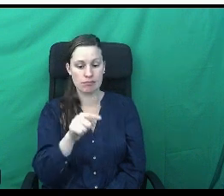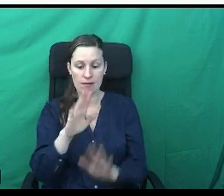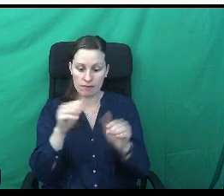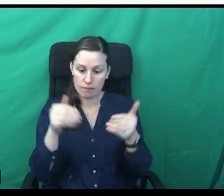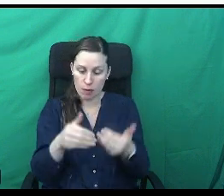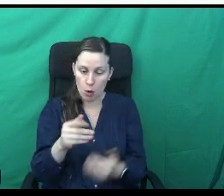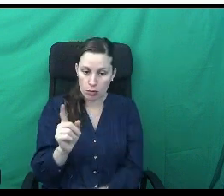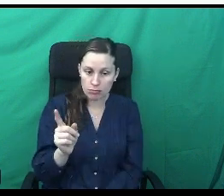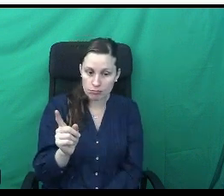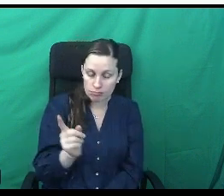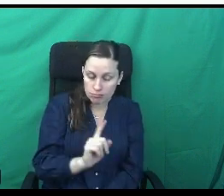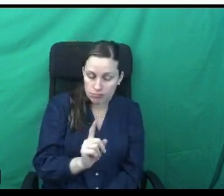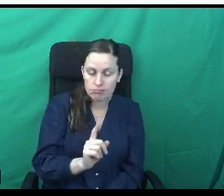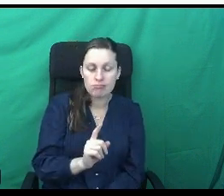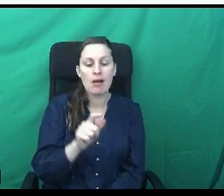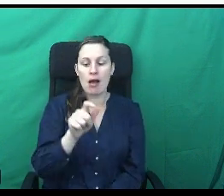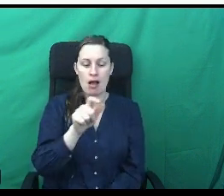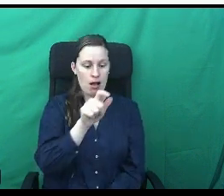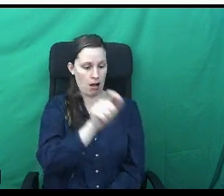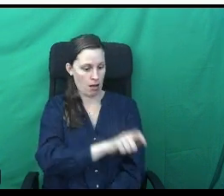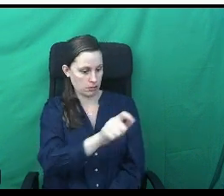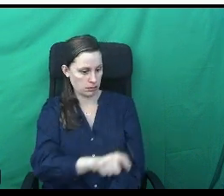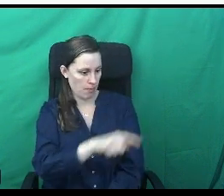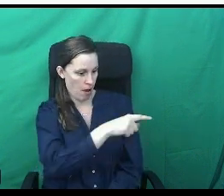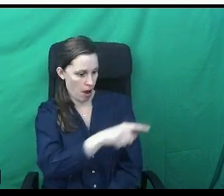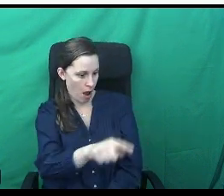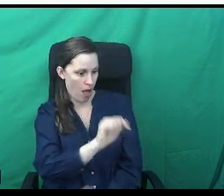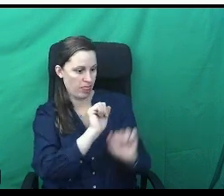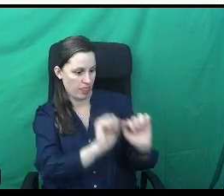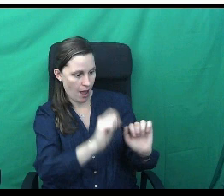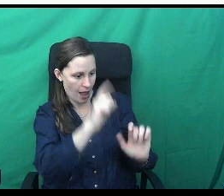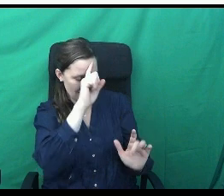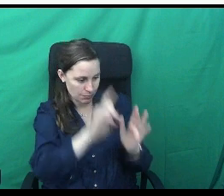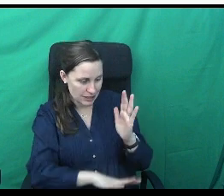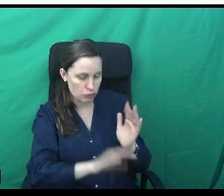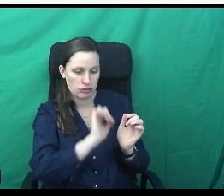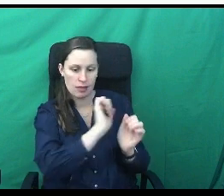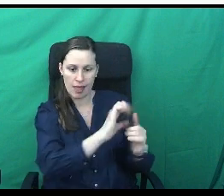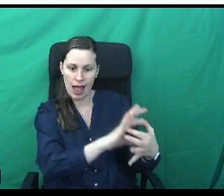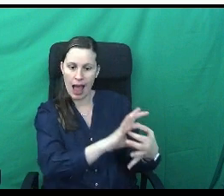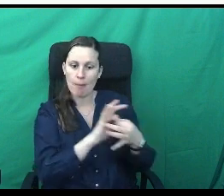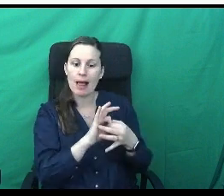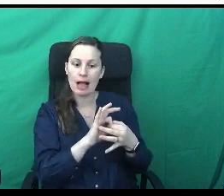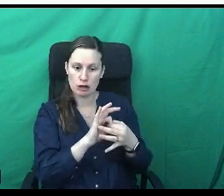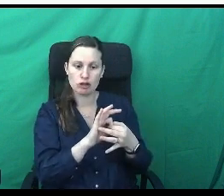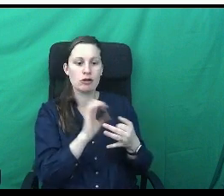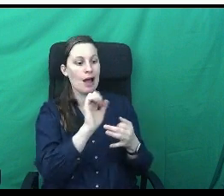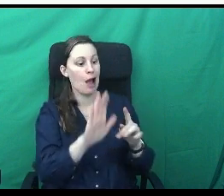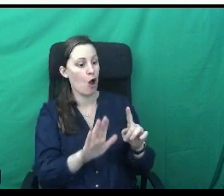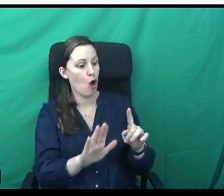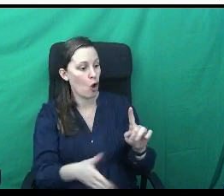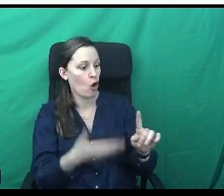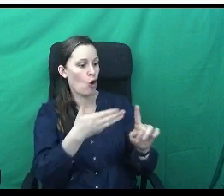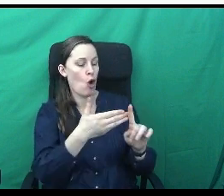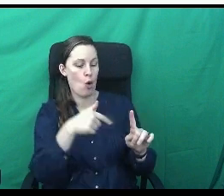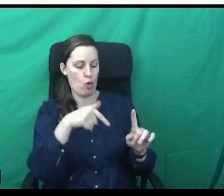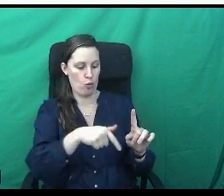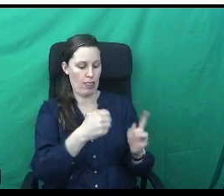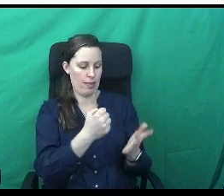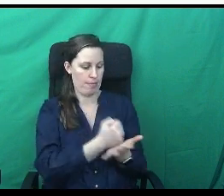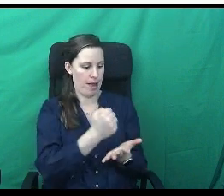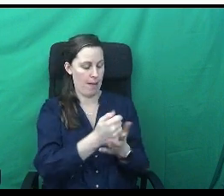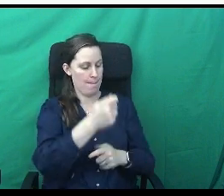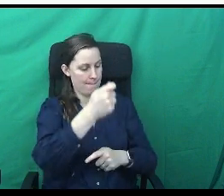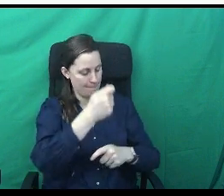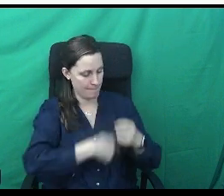on customer-facing applications and experiences, with the goal, as I said, to be the bank of choice